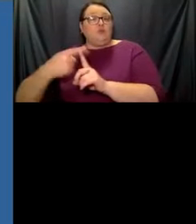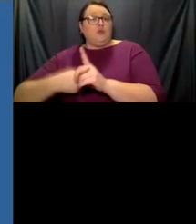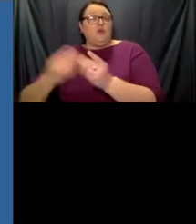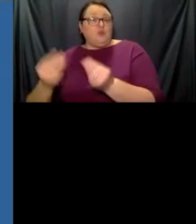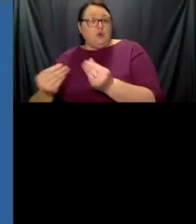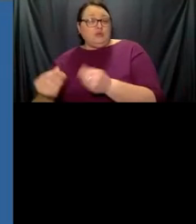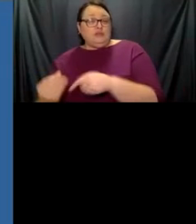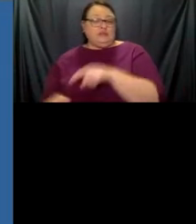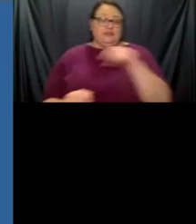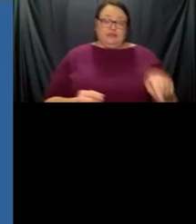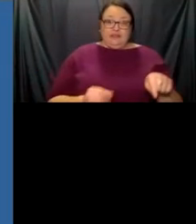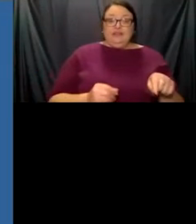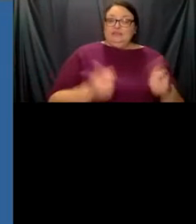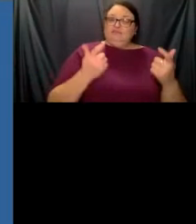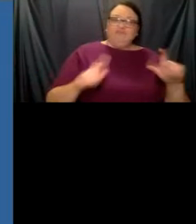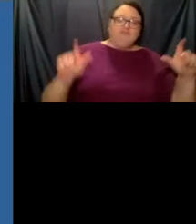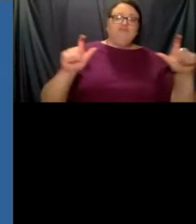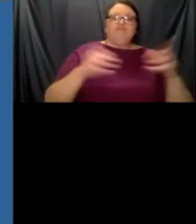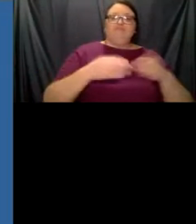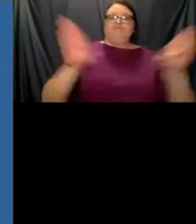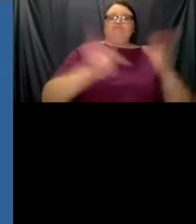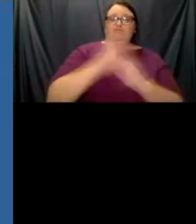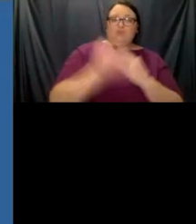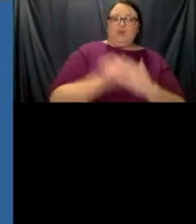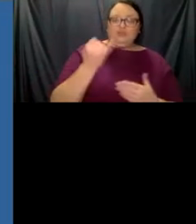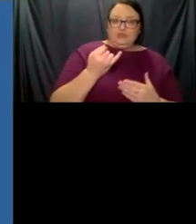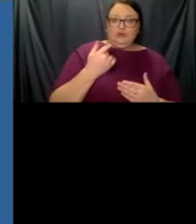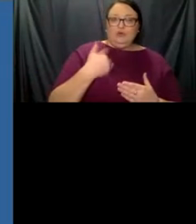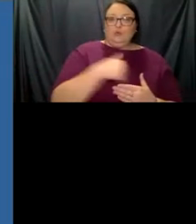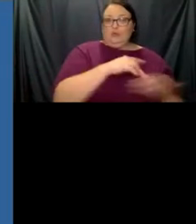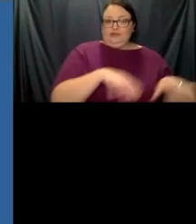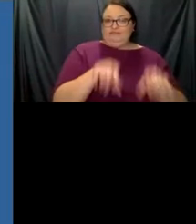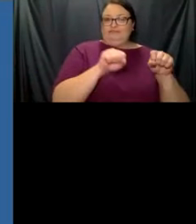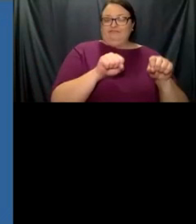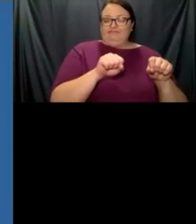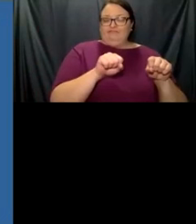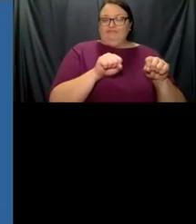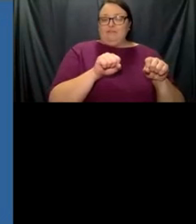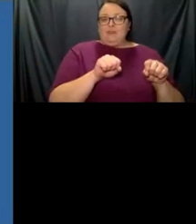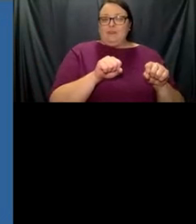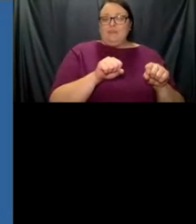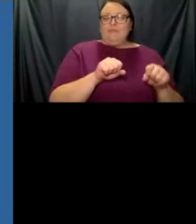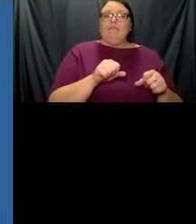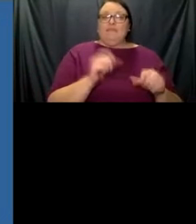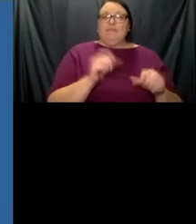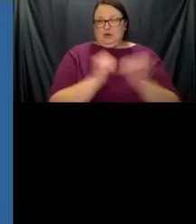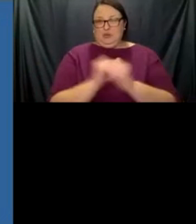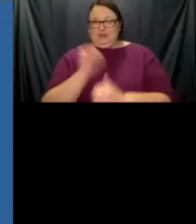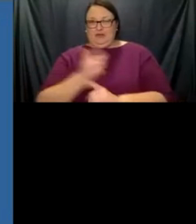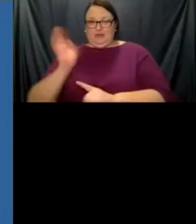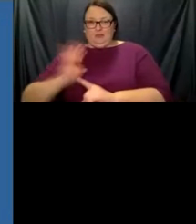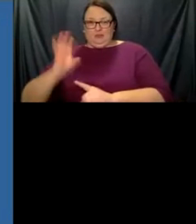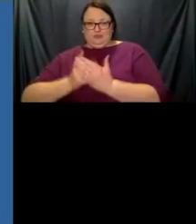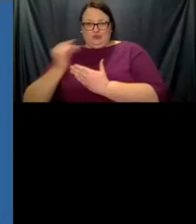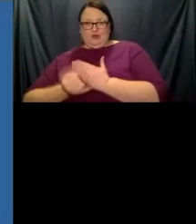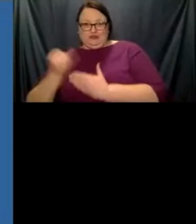a larger overall project that we had taken on before, and therefore not only did we